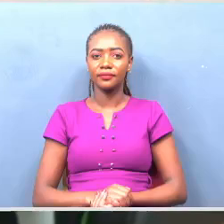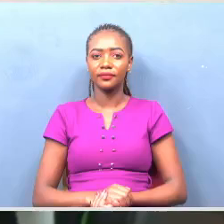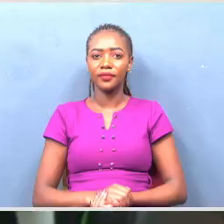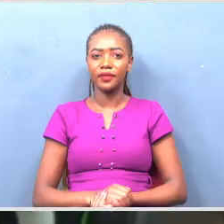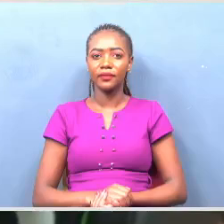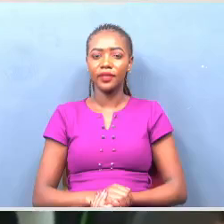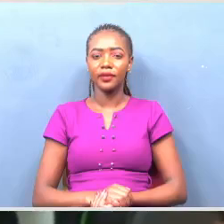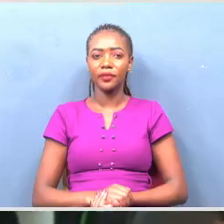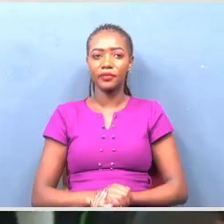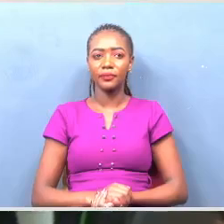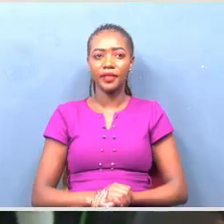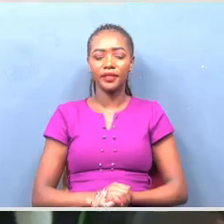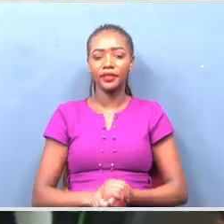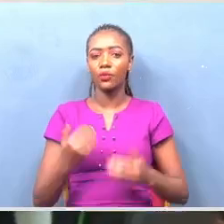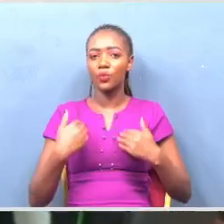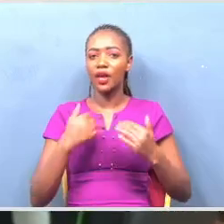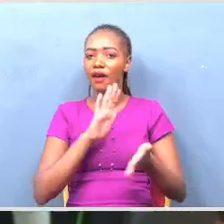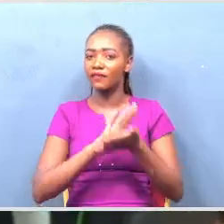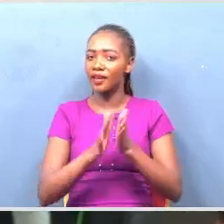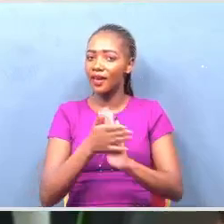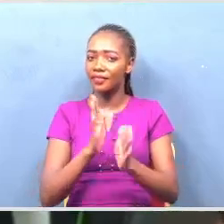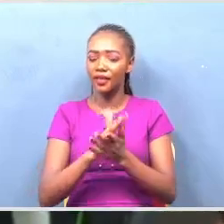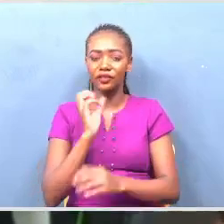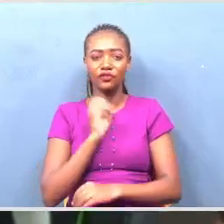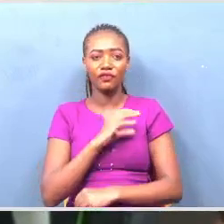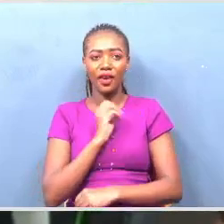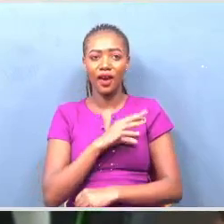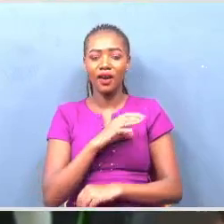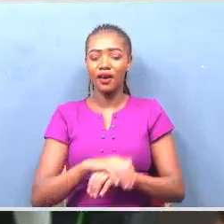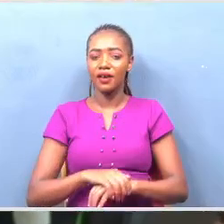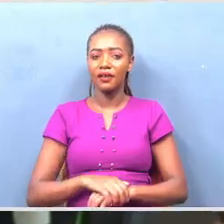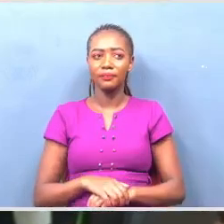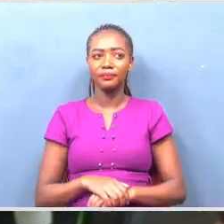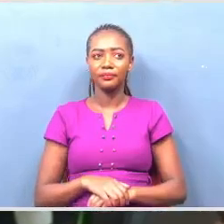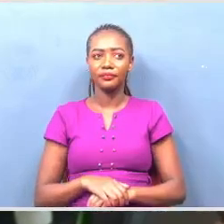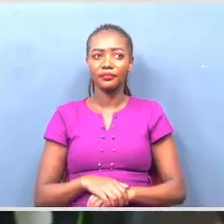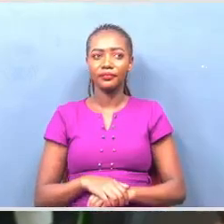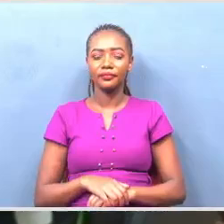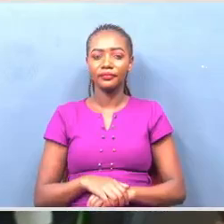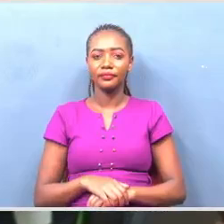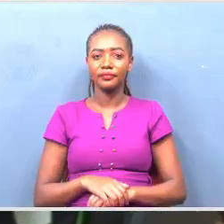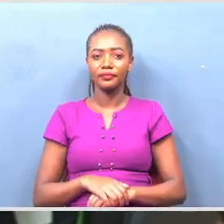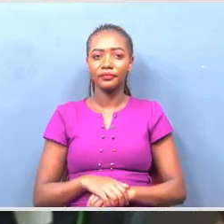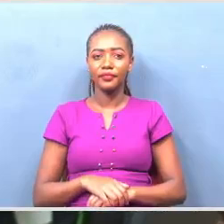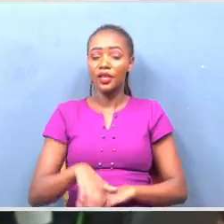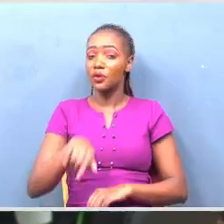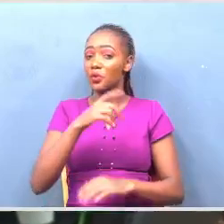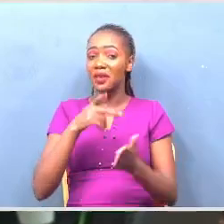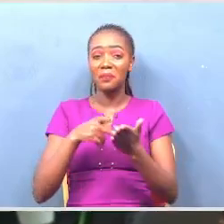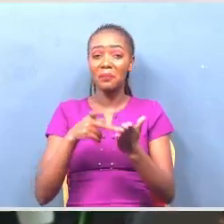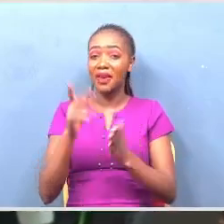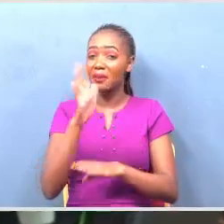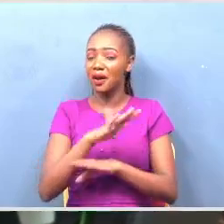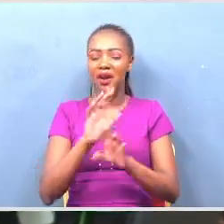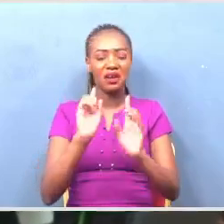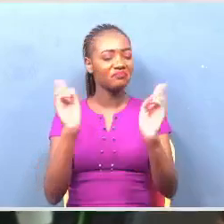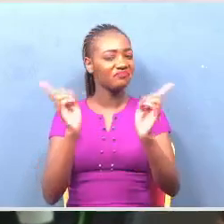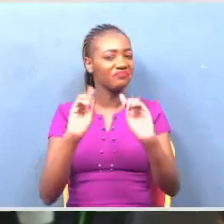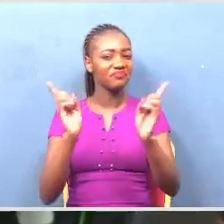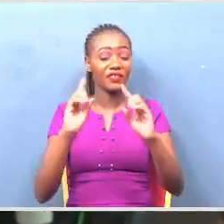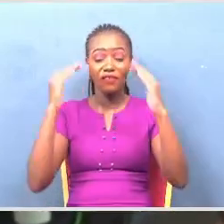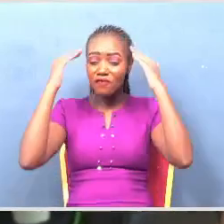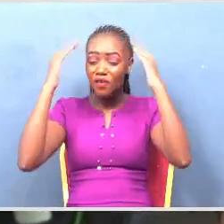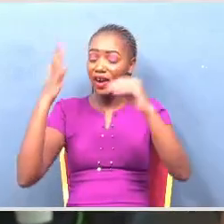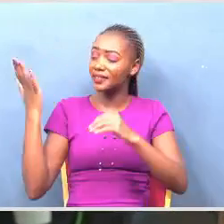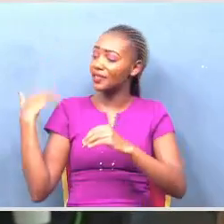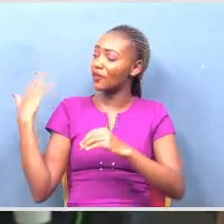There is nothing. There is no room for vengeance. There is no room for looking back. We